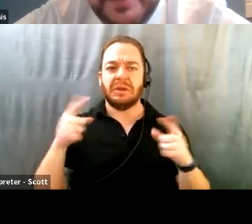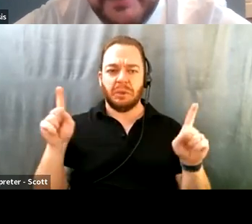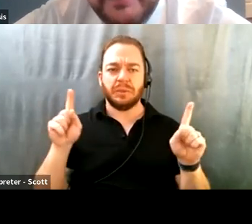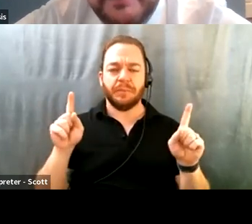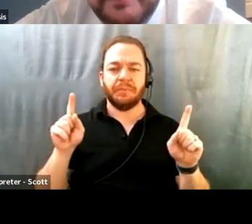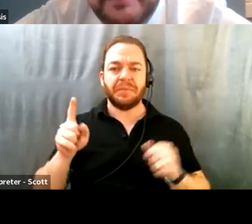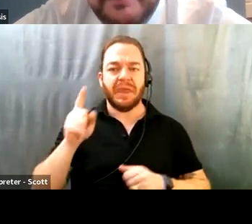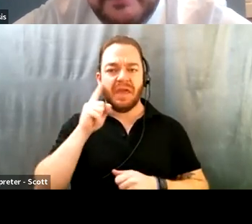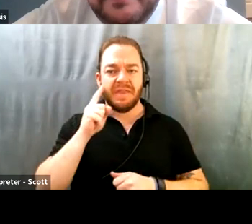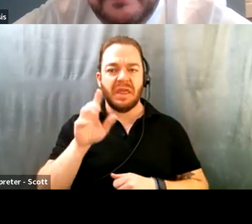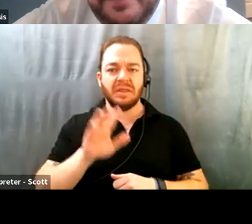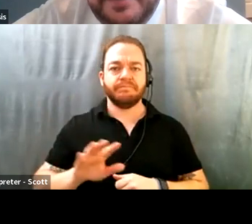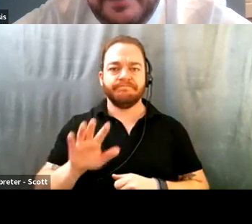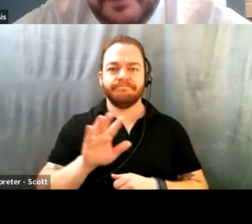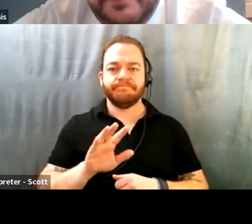think maybe by